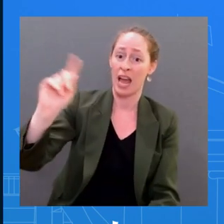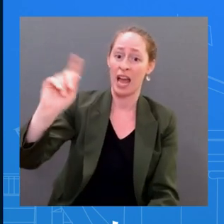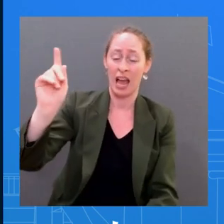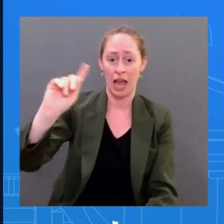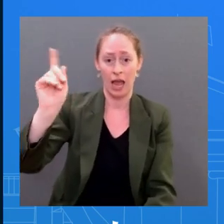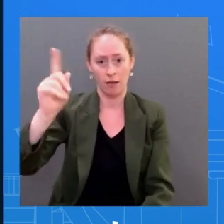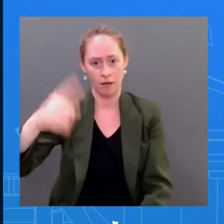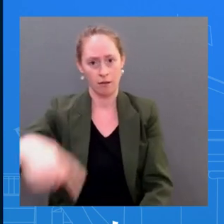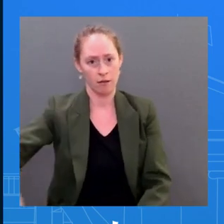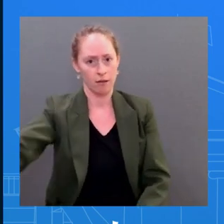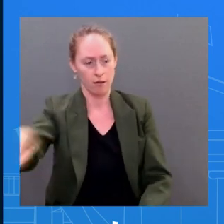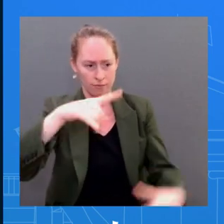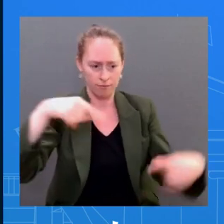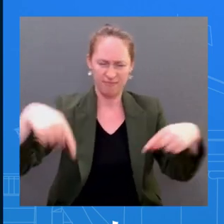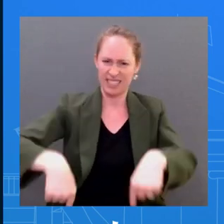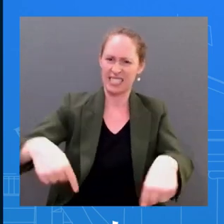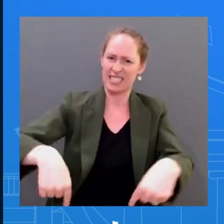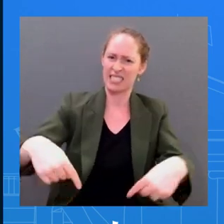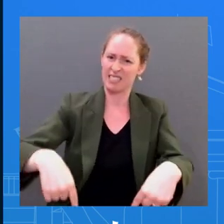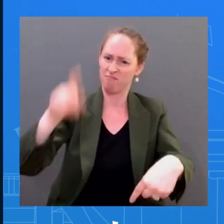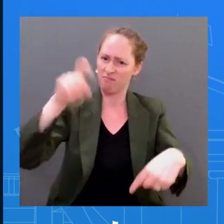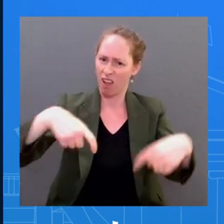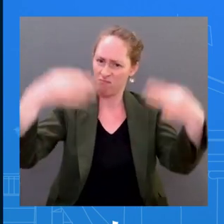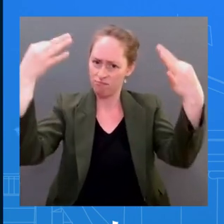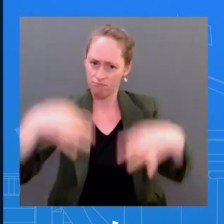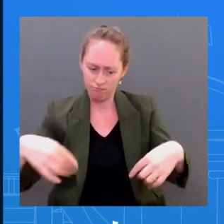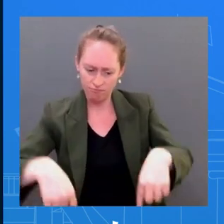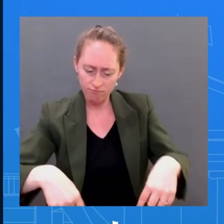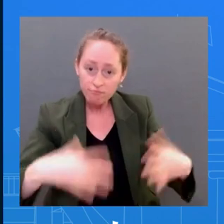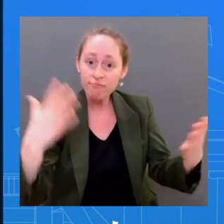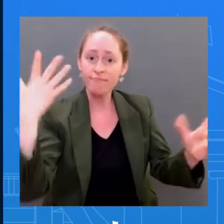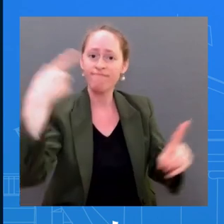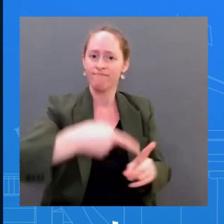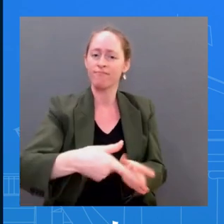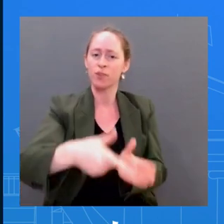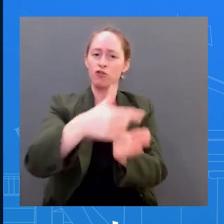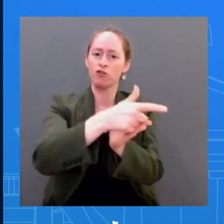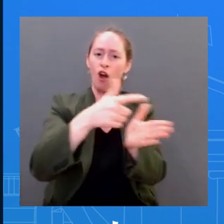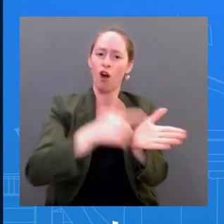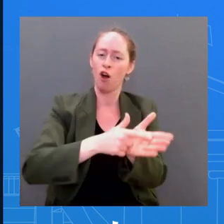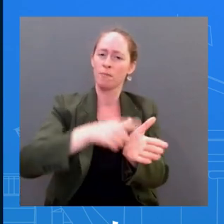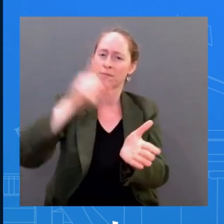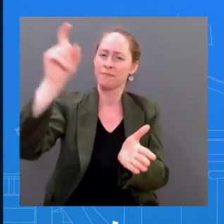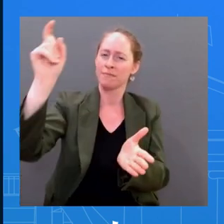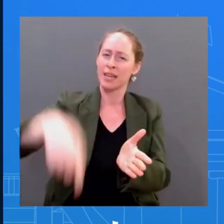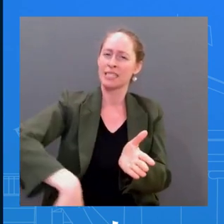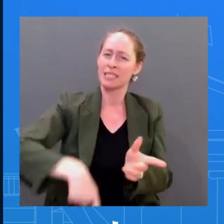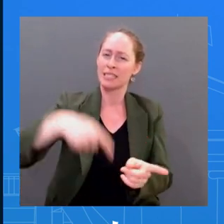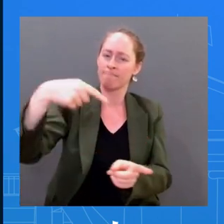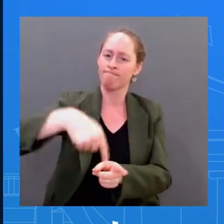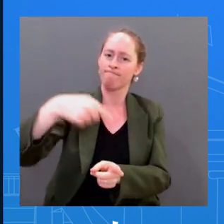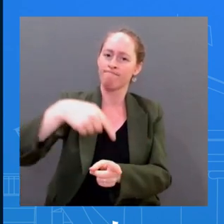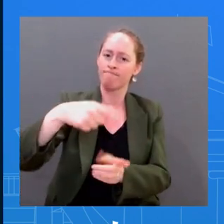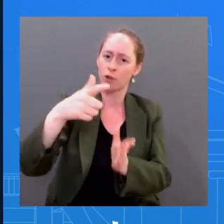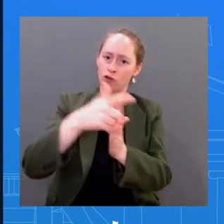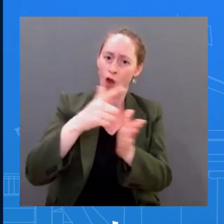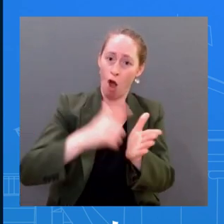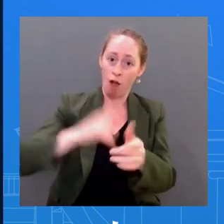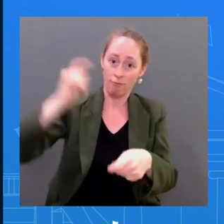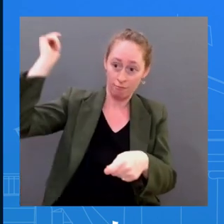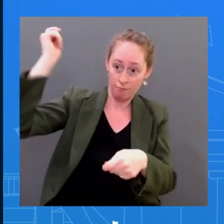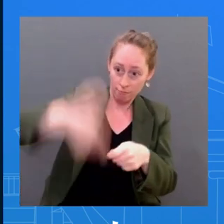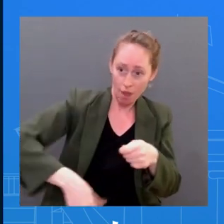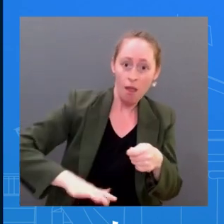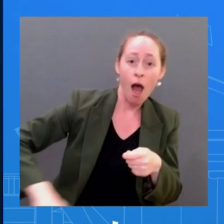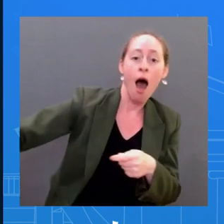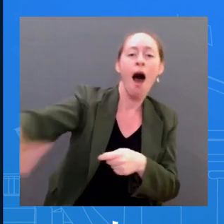We start by making laws that save innocent lives and don't infringe on our Second Amendment rights. We start